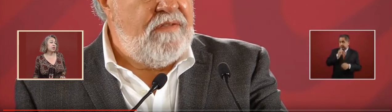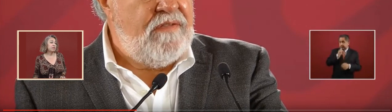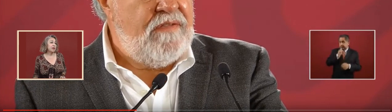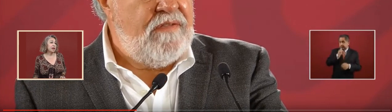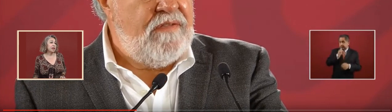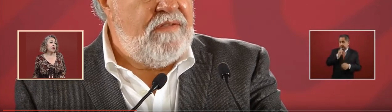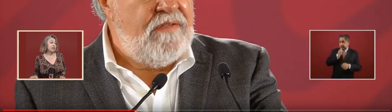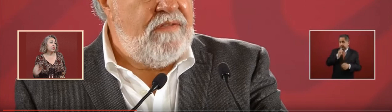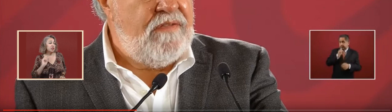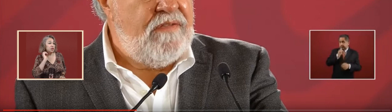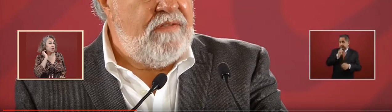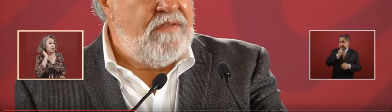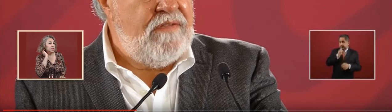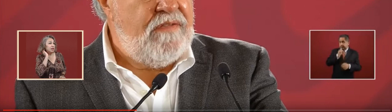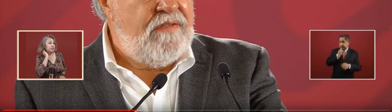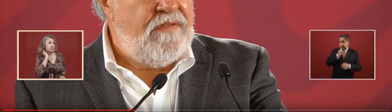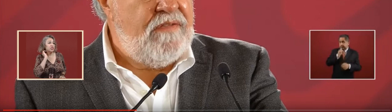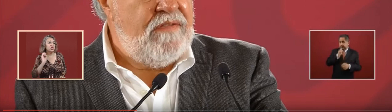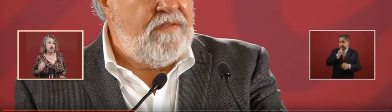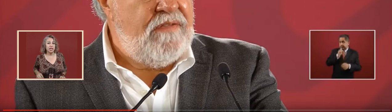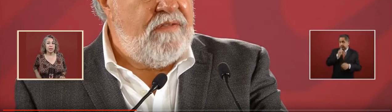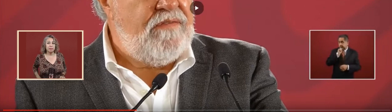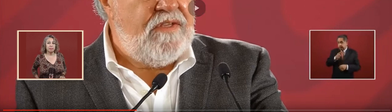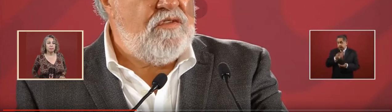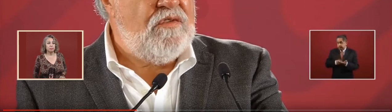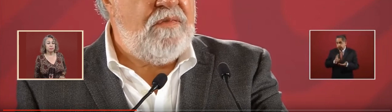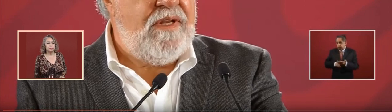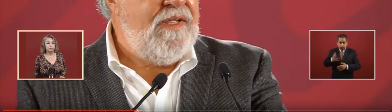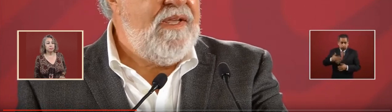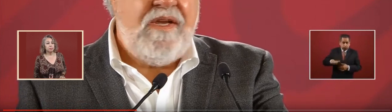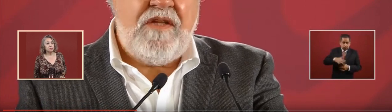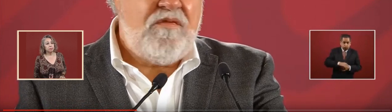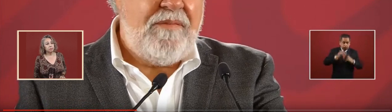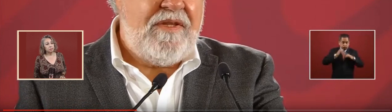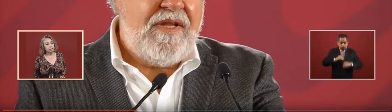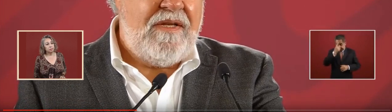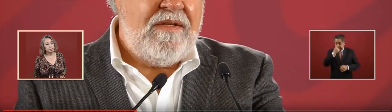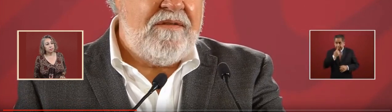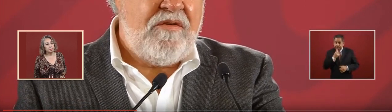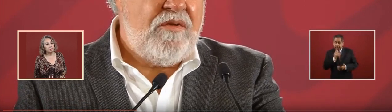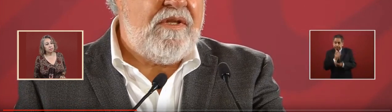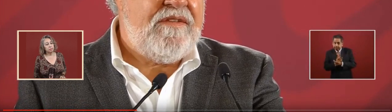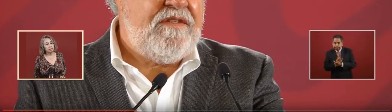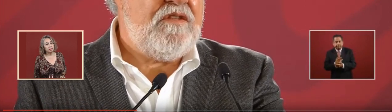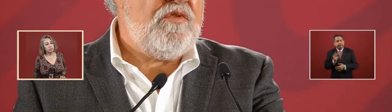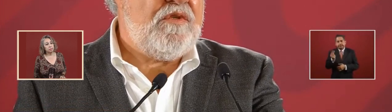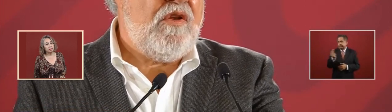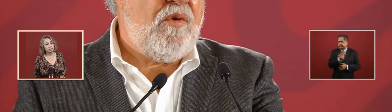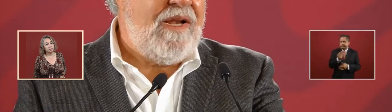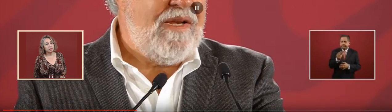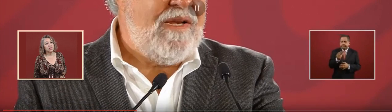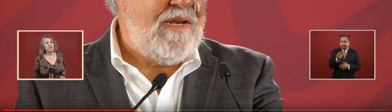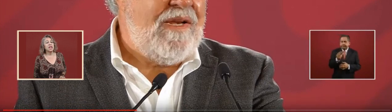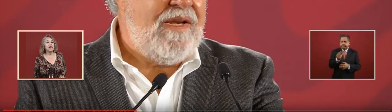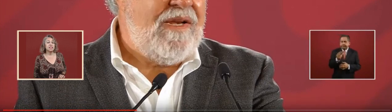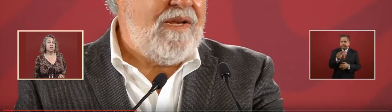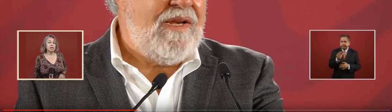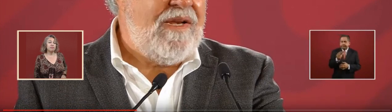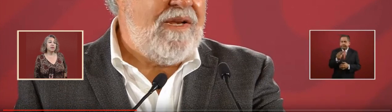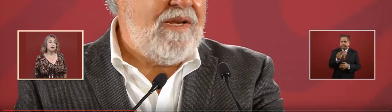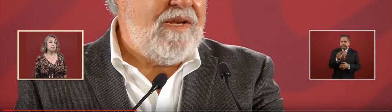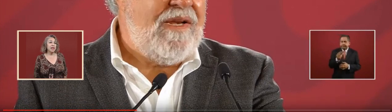to fortify the duties of searching, identificación humana, es fundamental el desarrollo de las instituciones locales.